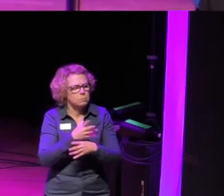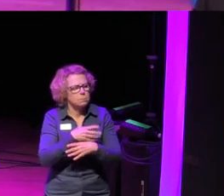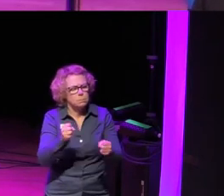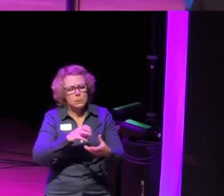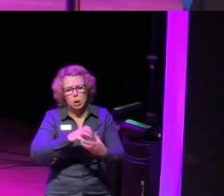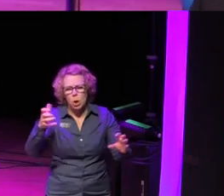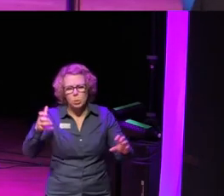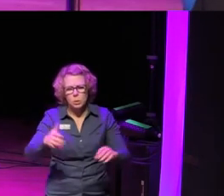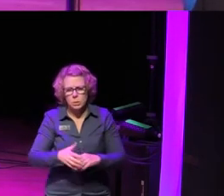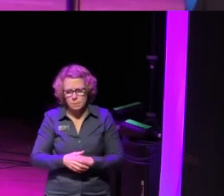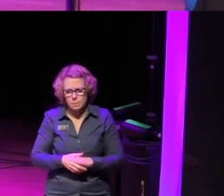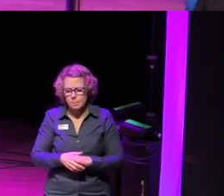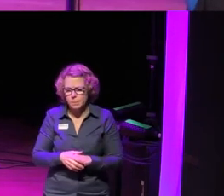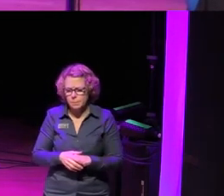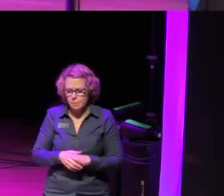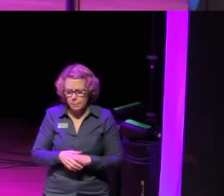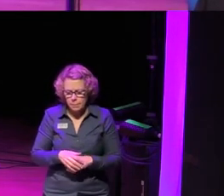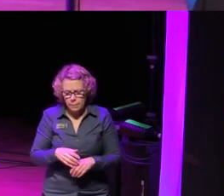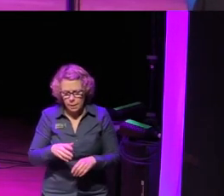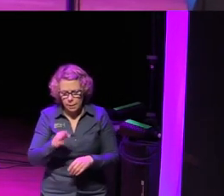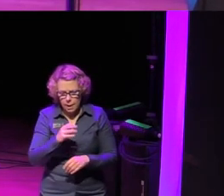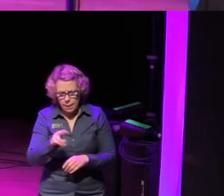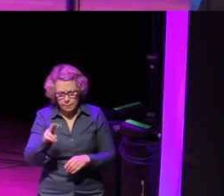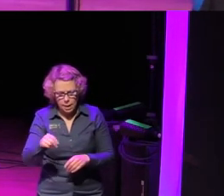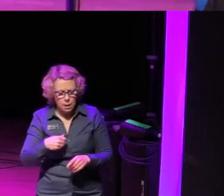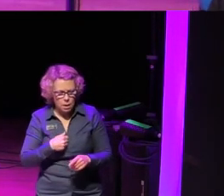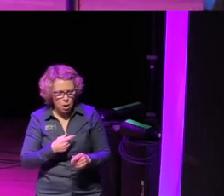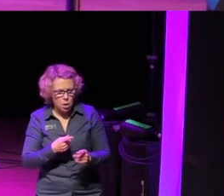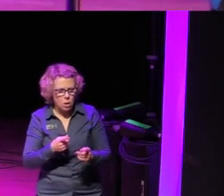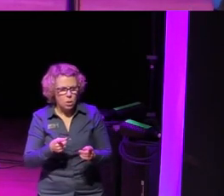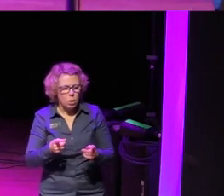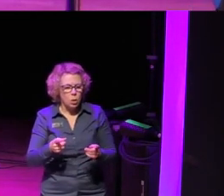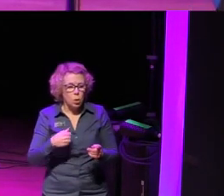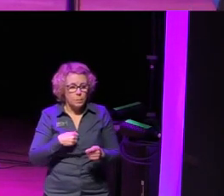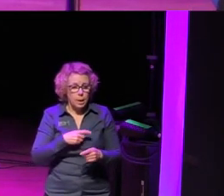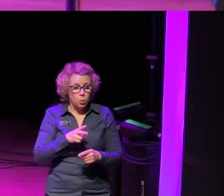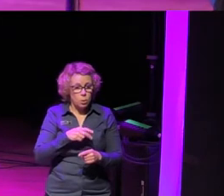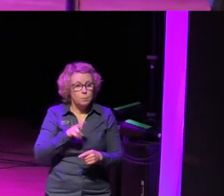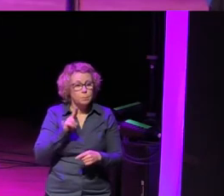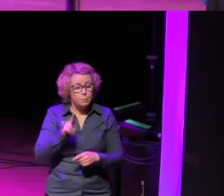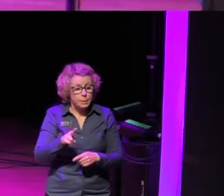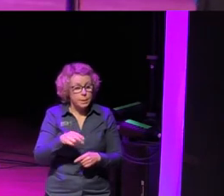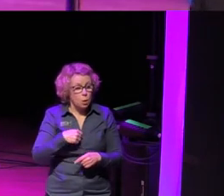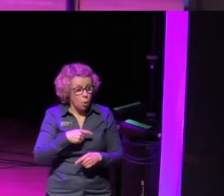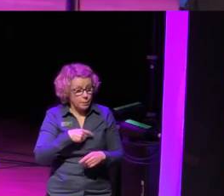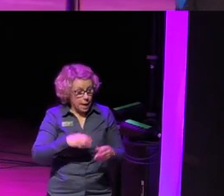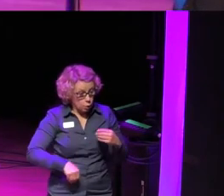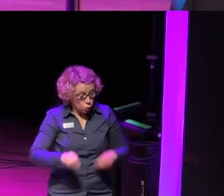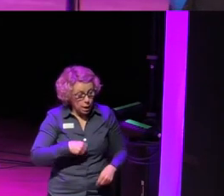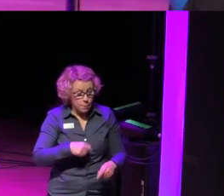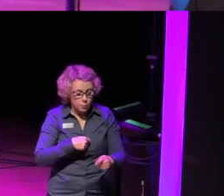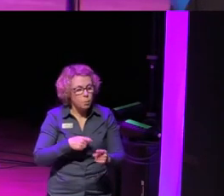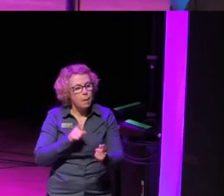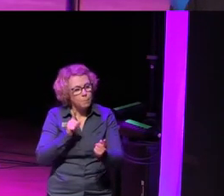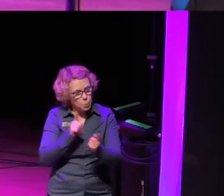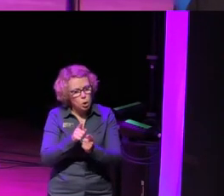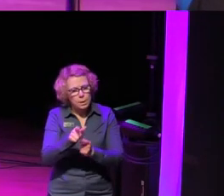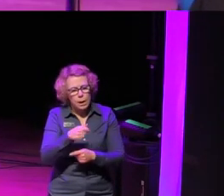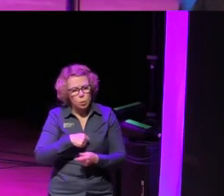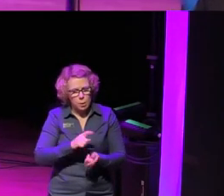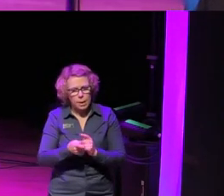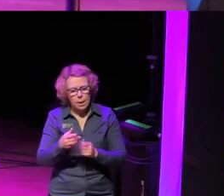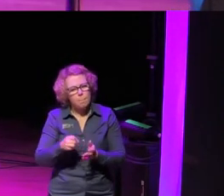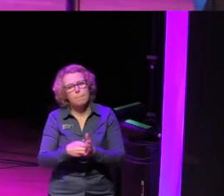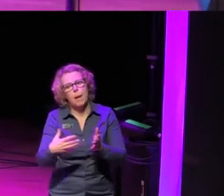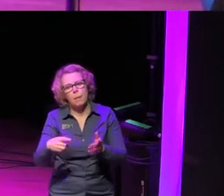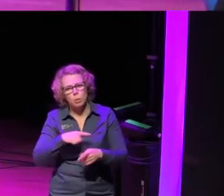personal level, also very hard when you actually have to face the ultimate power and actually question it when it is corrupt. So I would like to actually, because we are